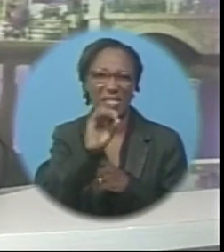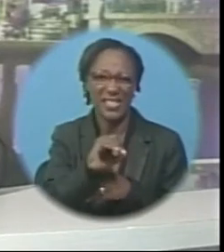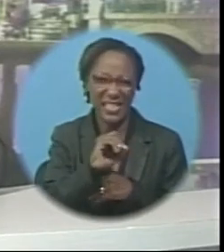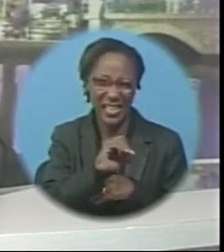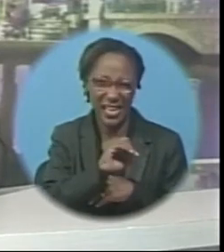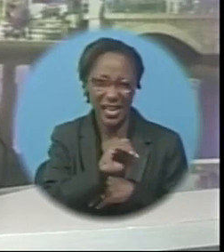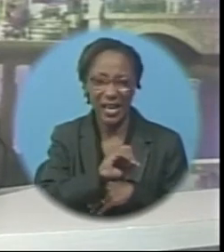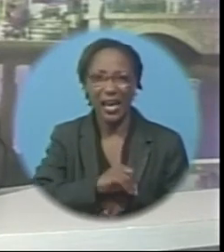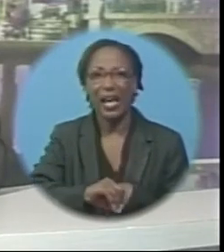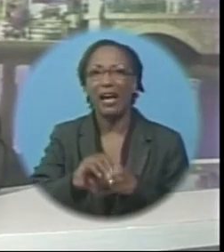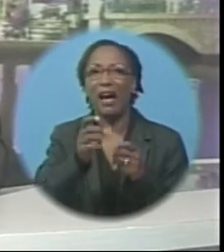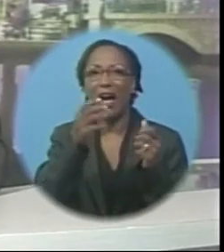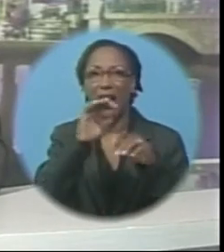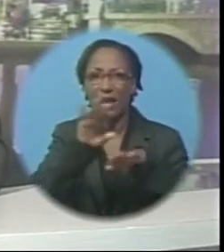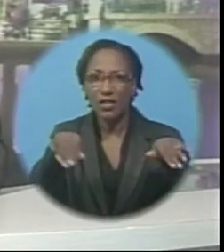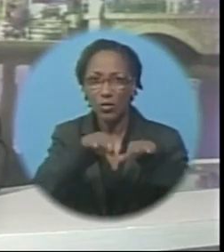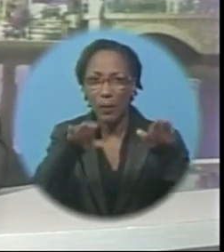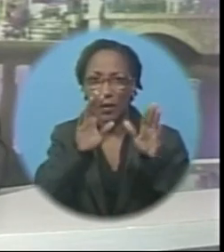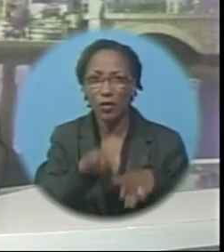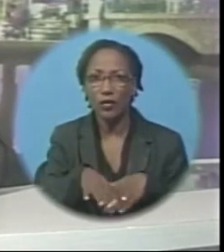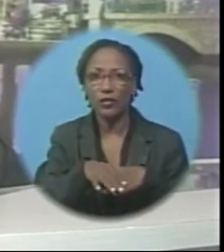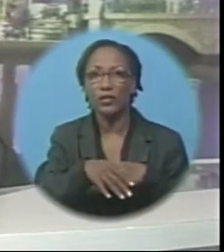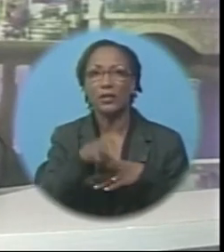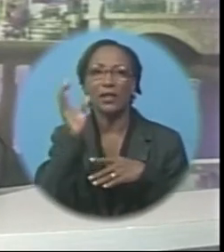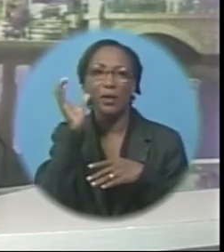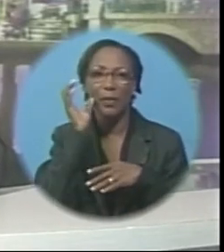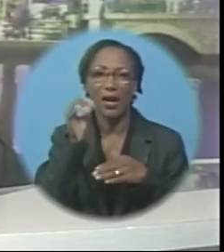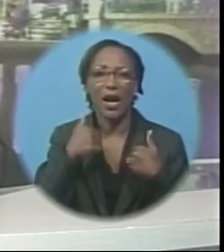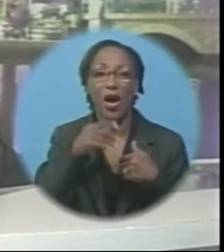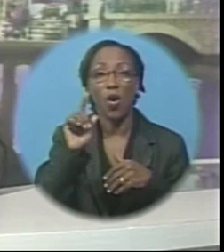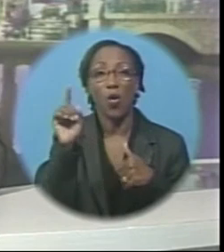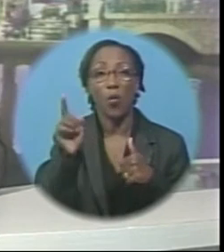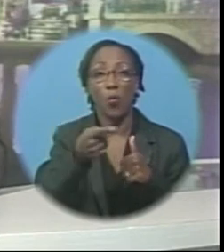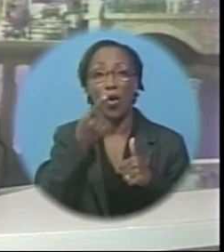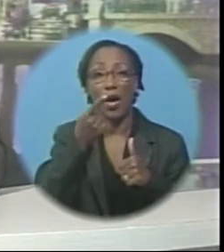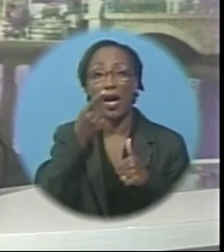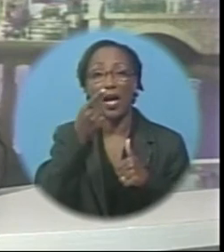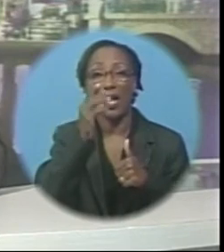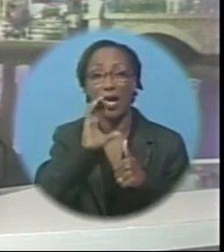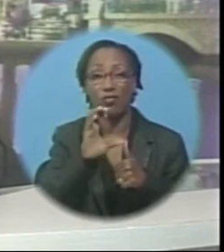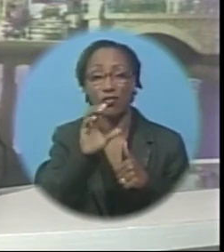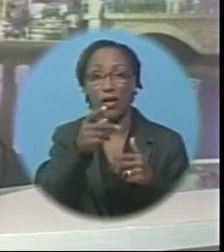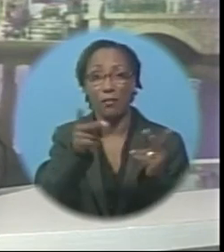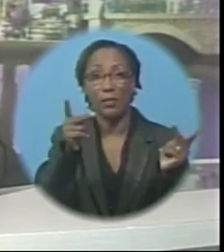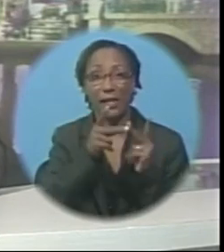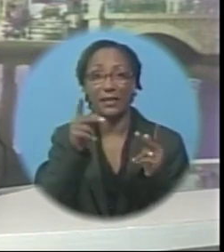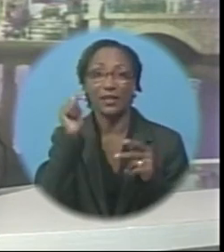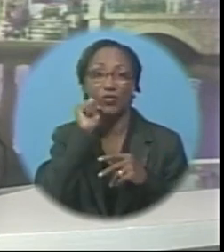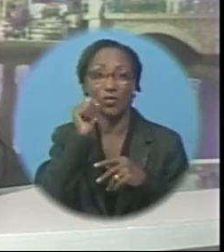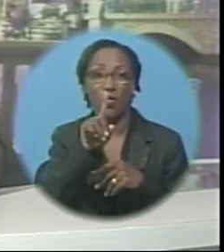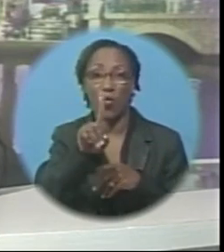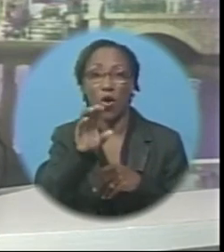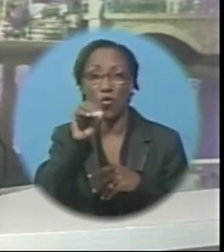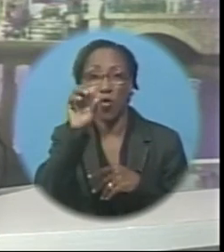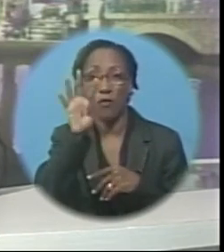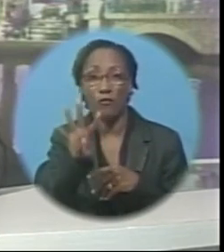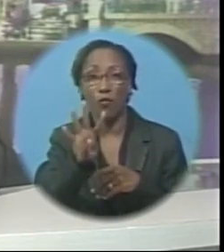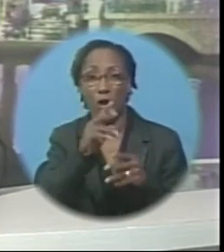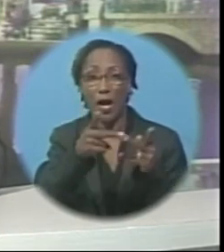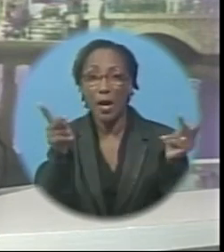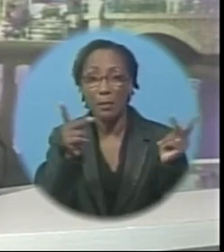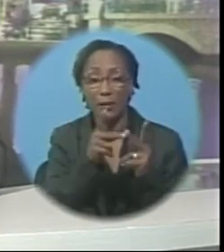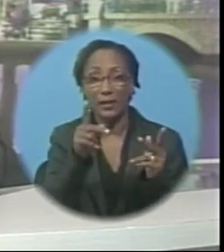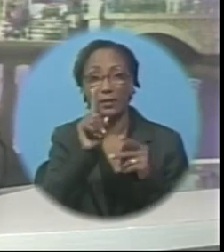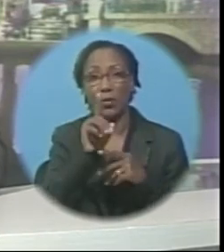in 100th place in a time of 1 minute 0.69 seconds, while Treasure was ranked at 104 in